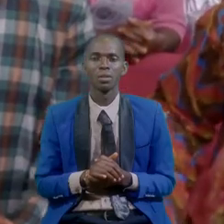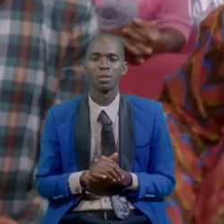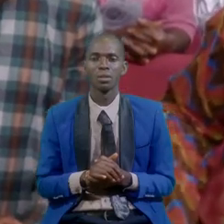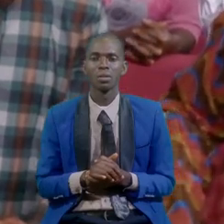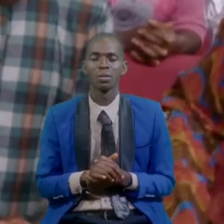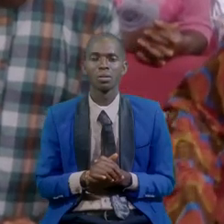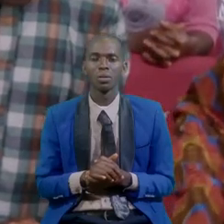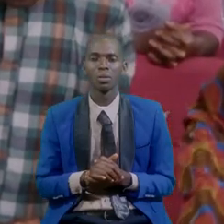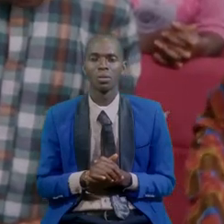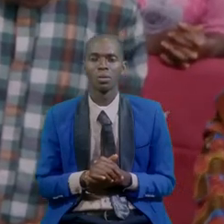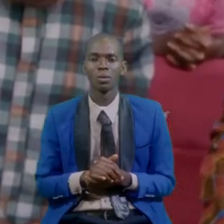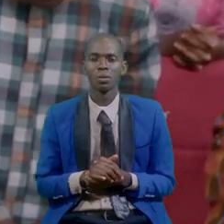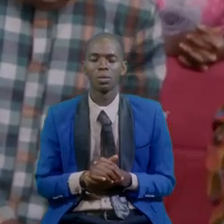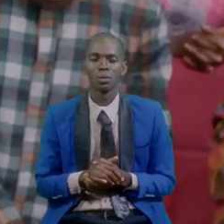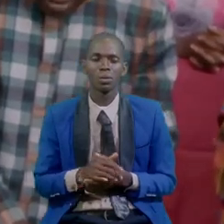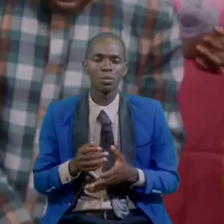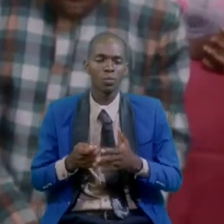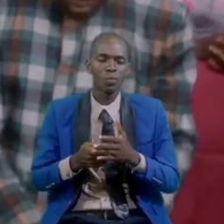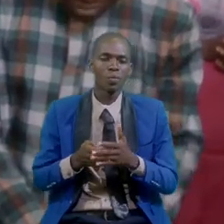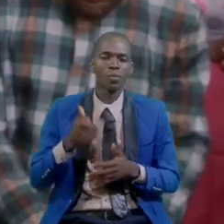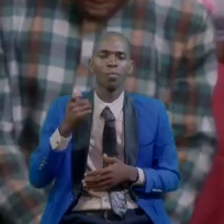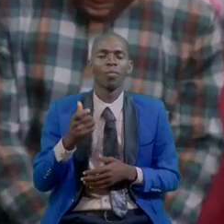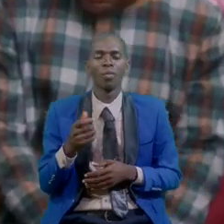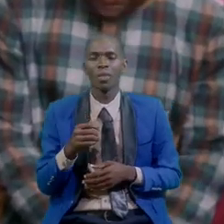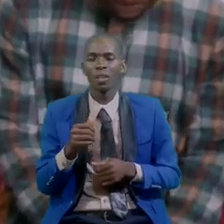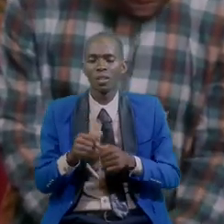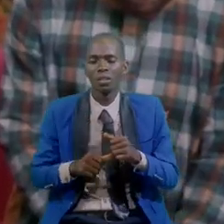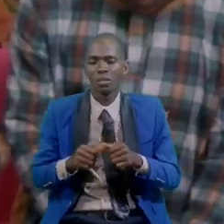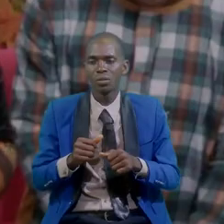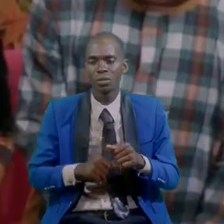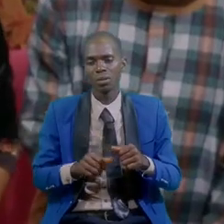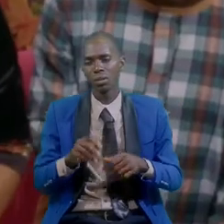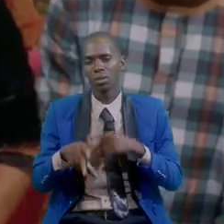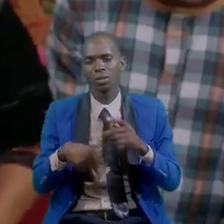Get rid of Ahab's compromise.